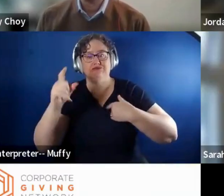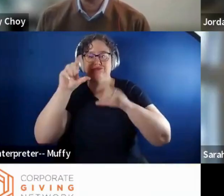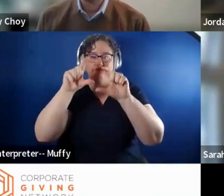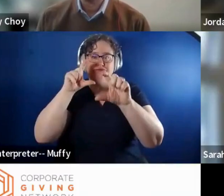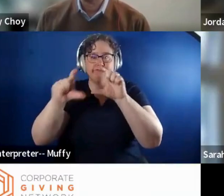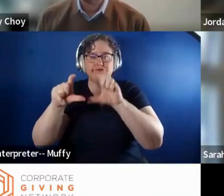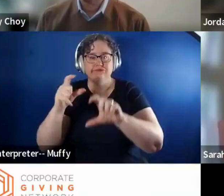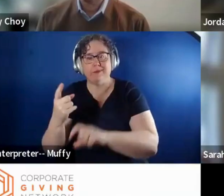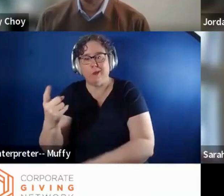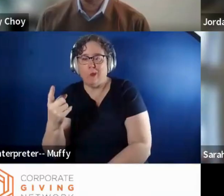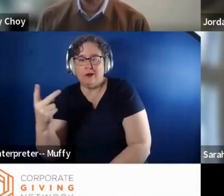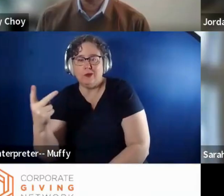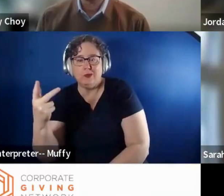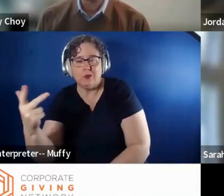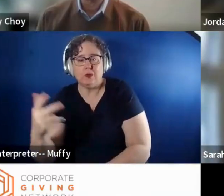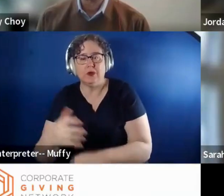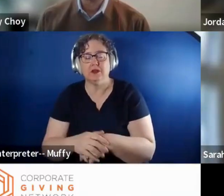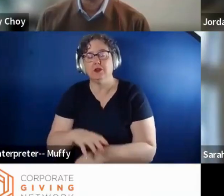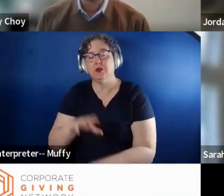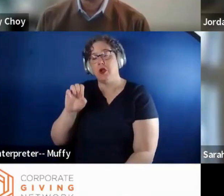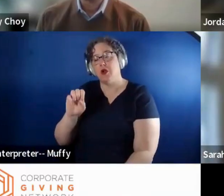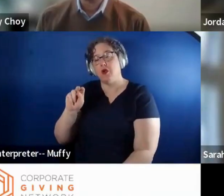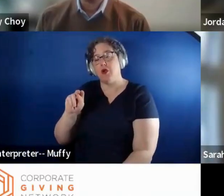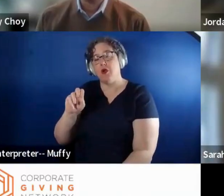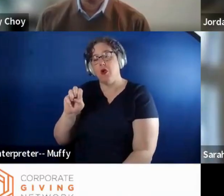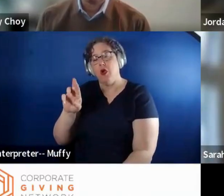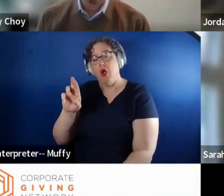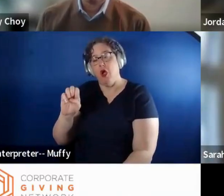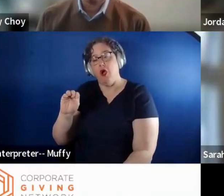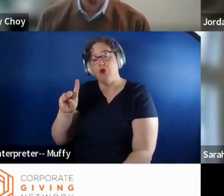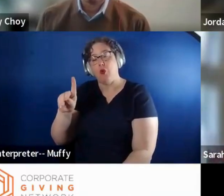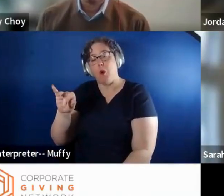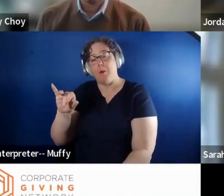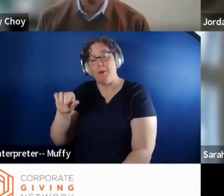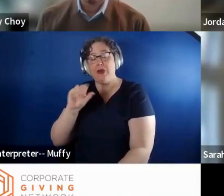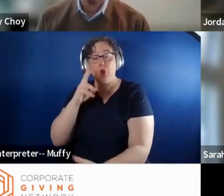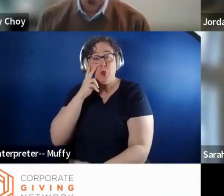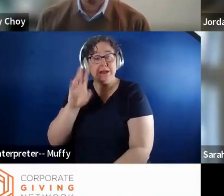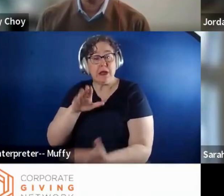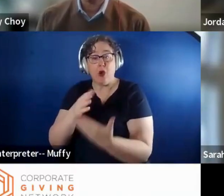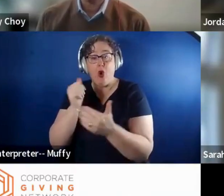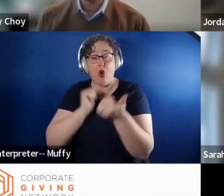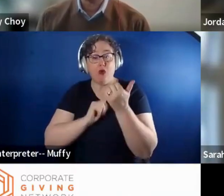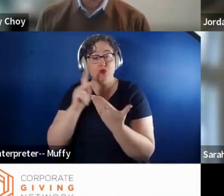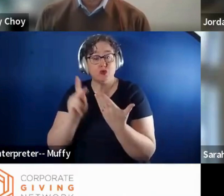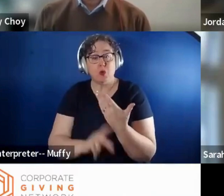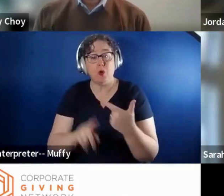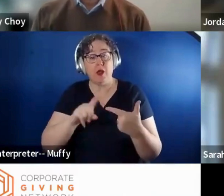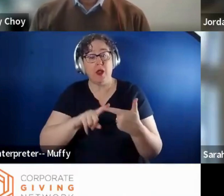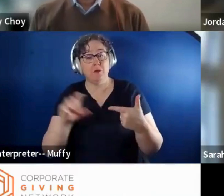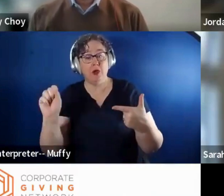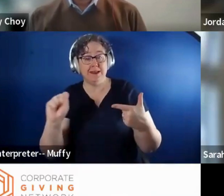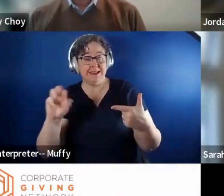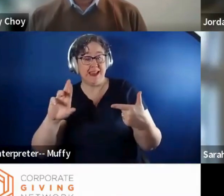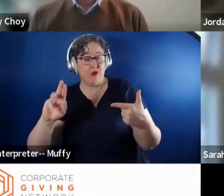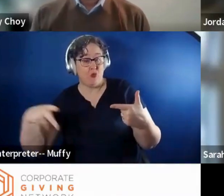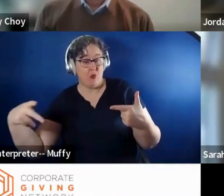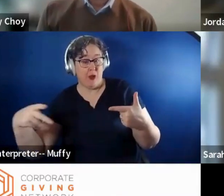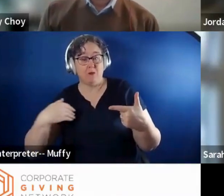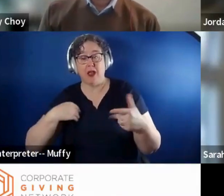instance, you can go to Encore Media, you can see all the show programs, and you can take a look at Seattle Reps. You look at our title page, we might